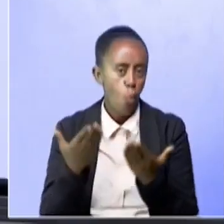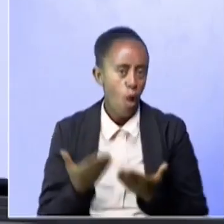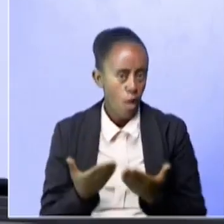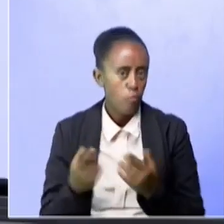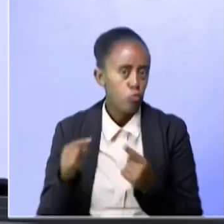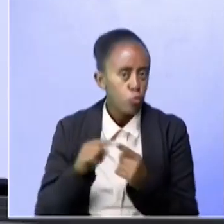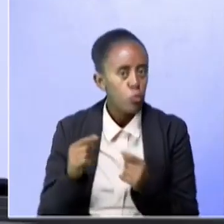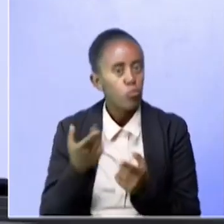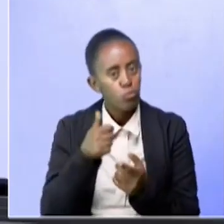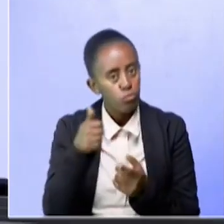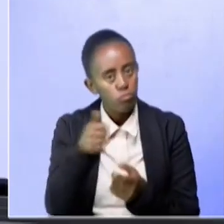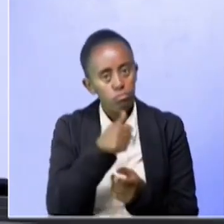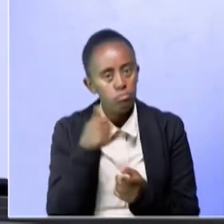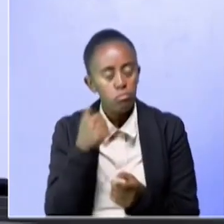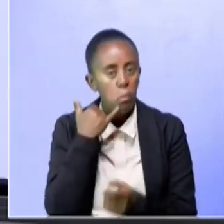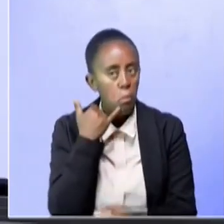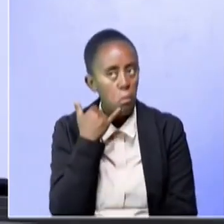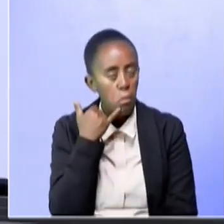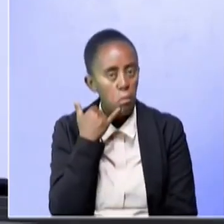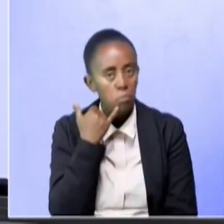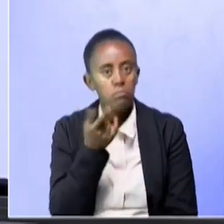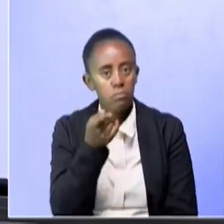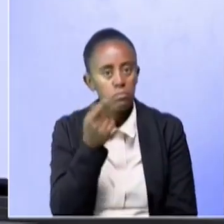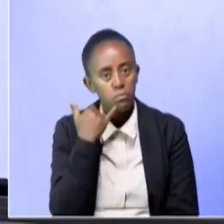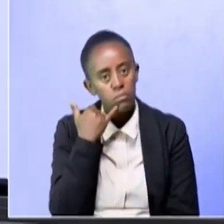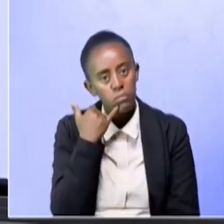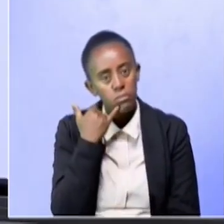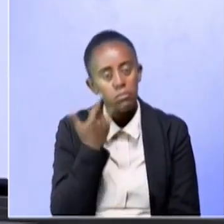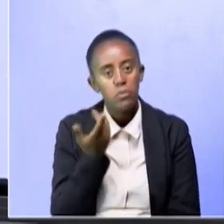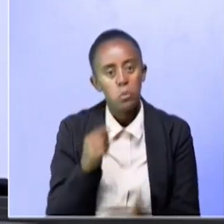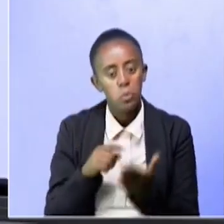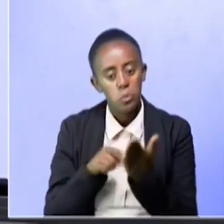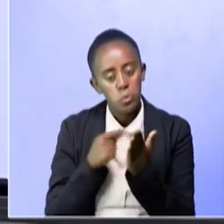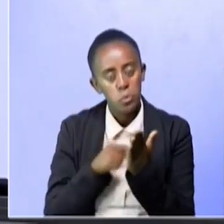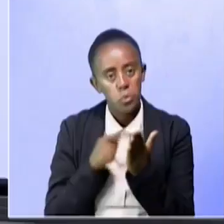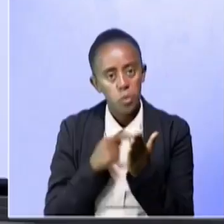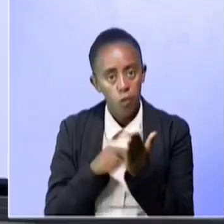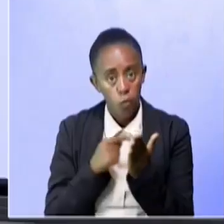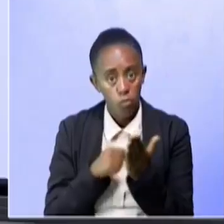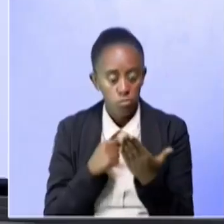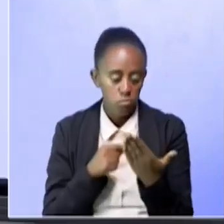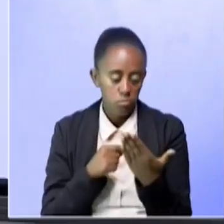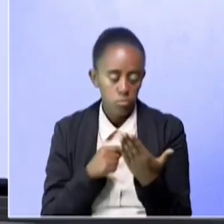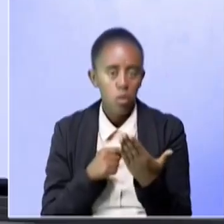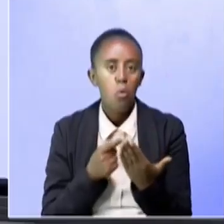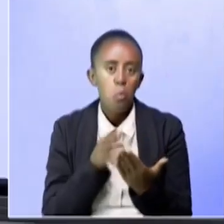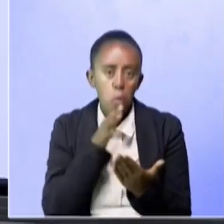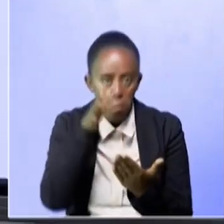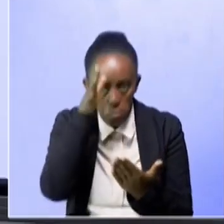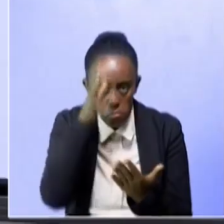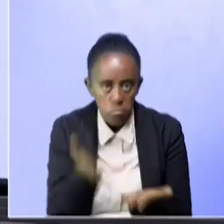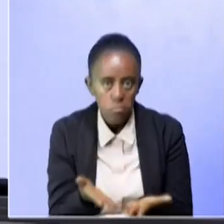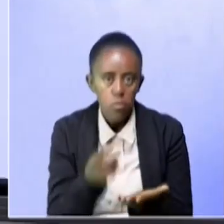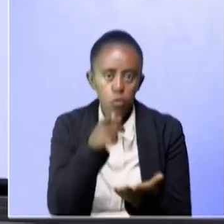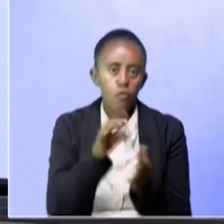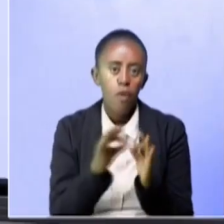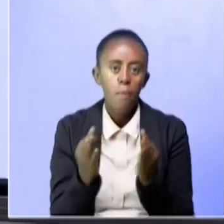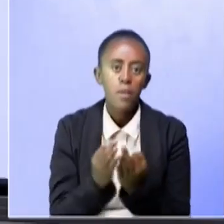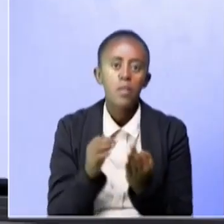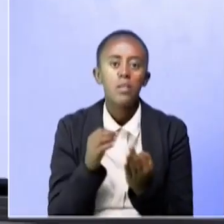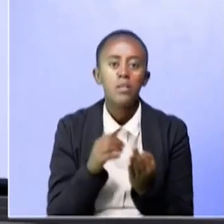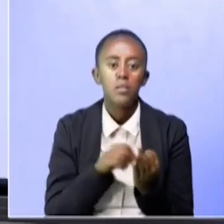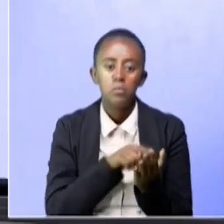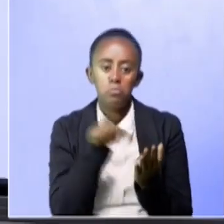or take your cell phone or smartphone, you know. I'm sure that your dad or your mom or anyone of your family member do have